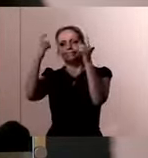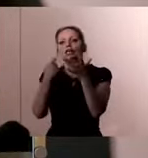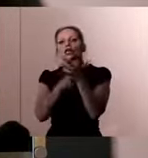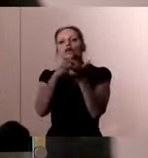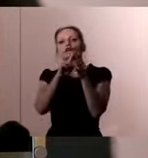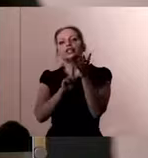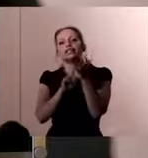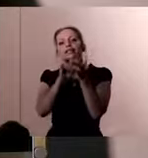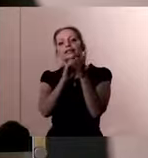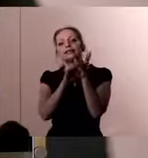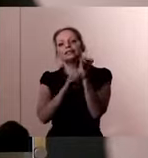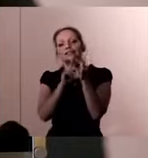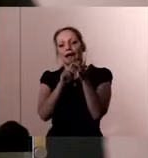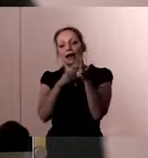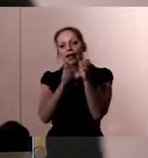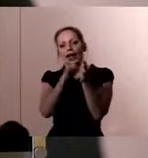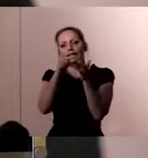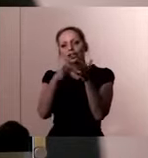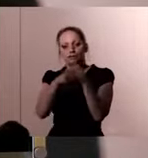Victoria, which, of course, is a lobby group.